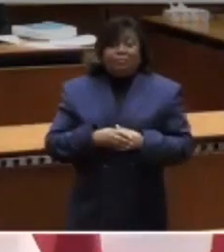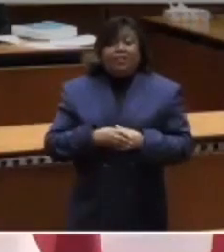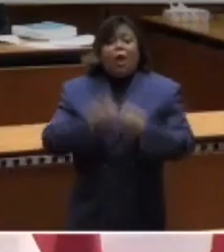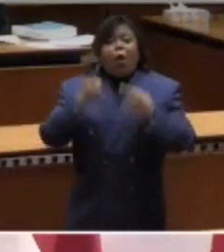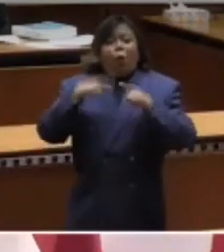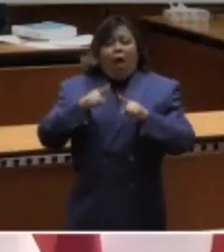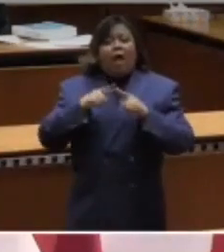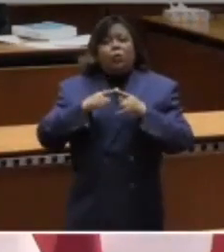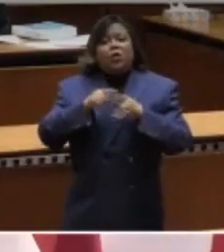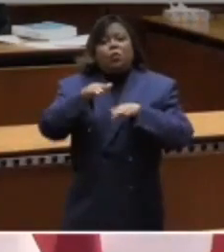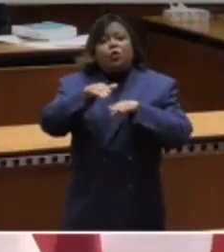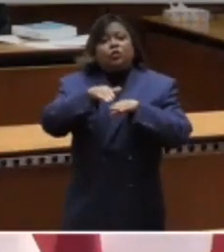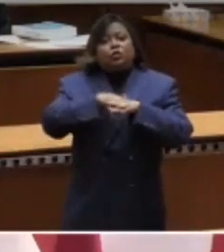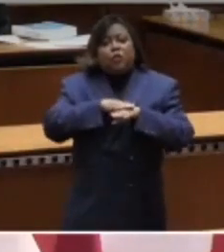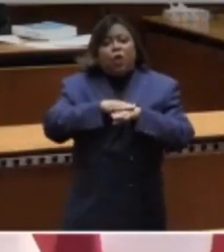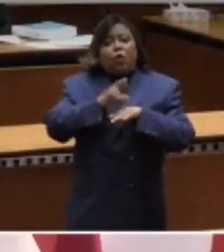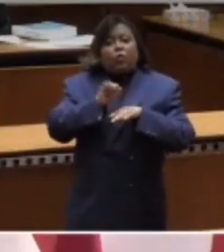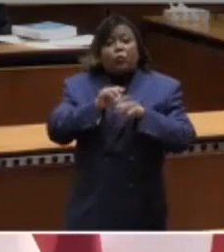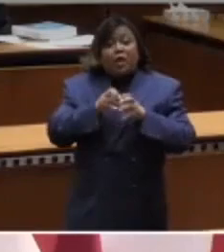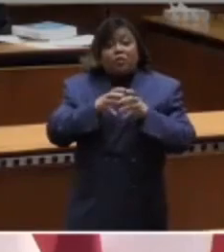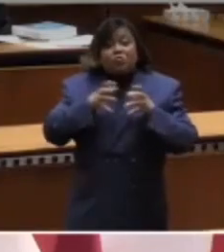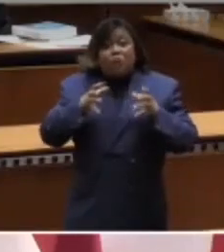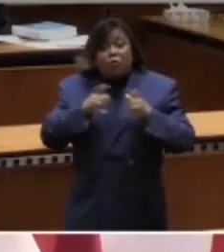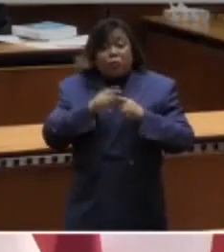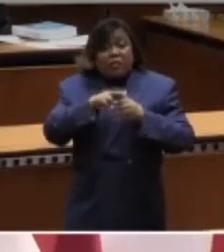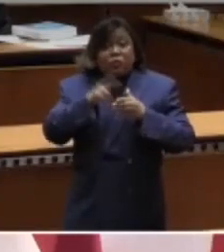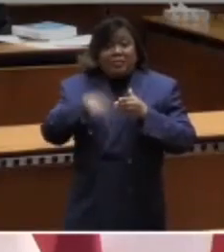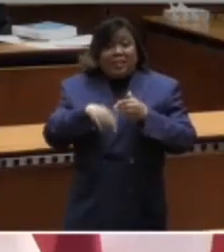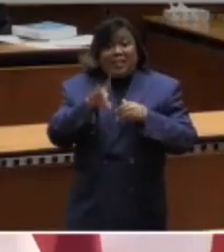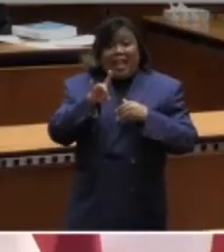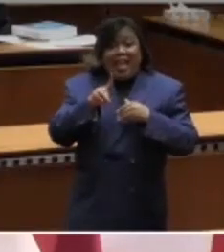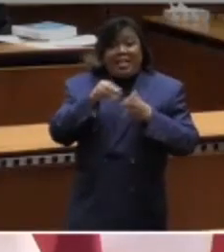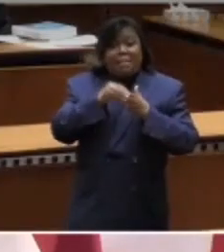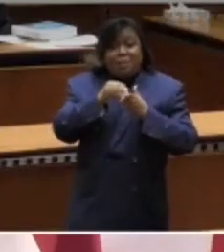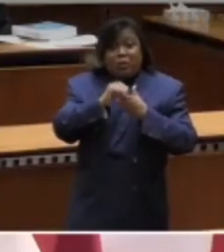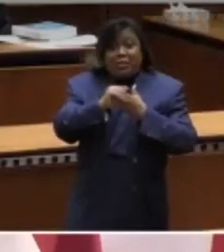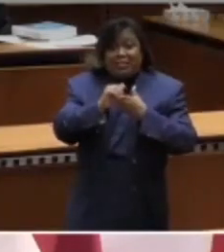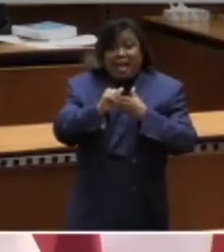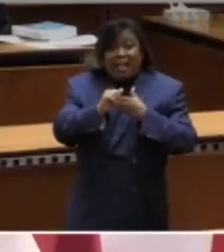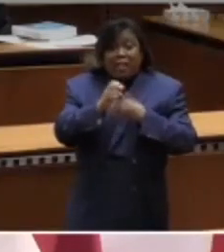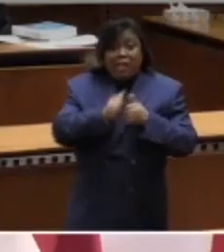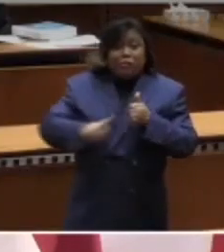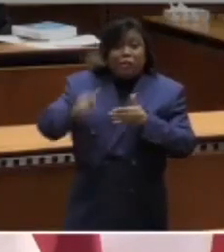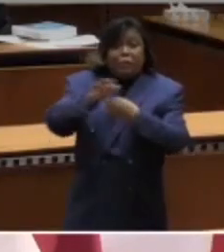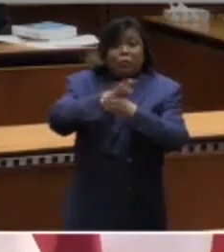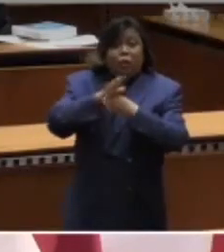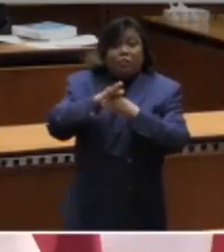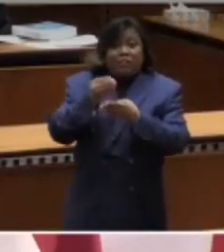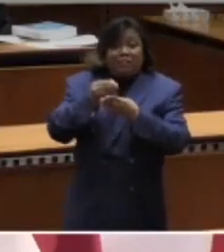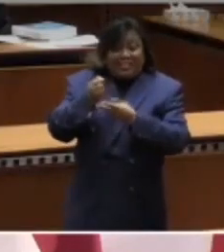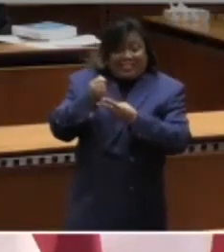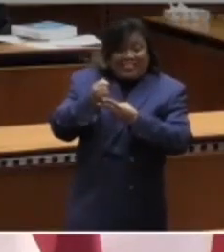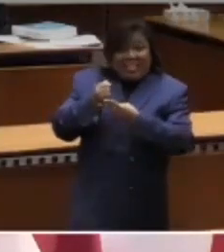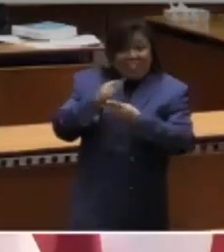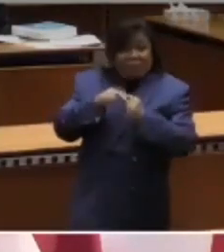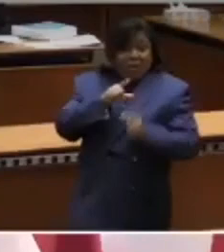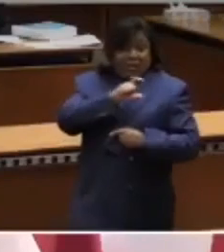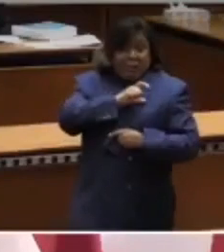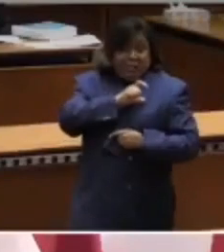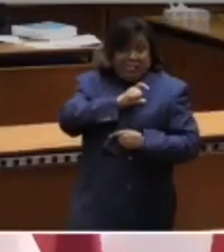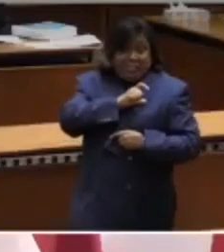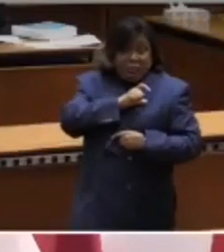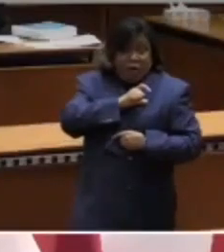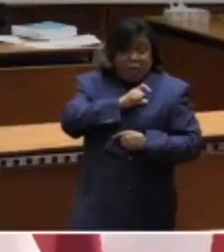And while we will slow the rate of growth with a resulting $80 million in corporate fund savings regarding the police